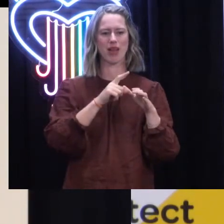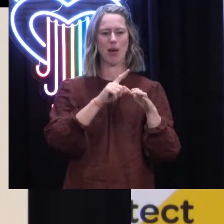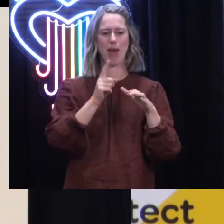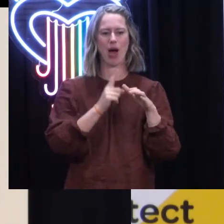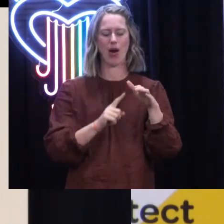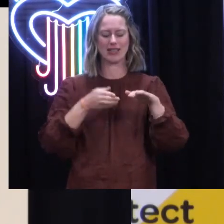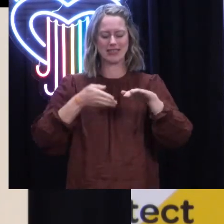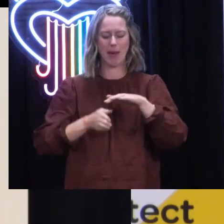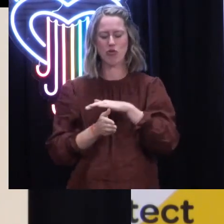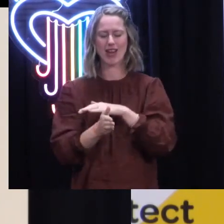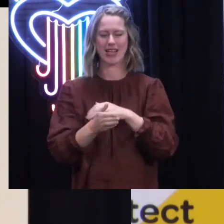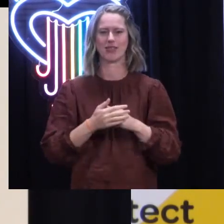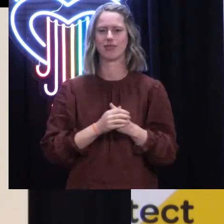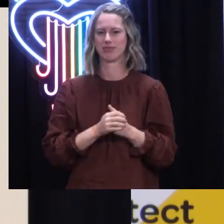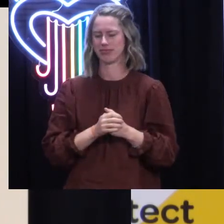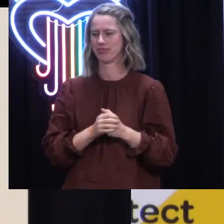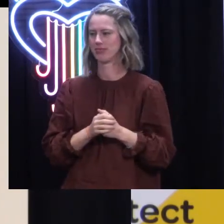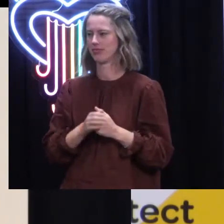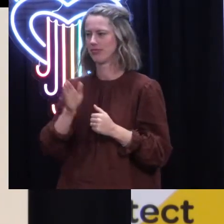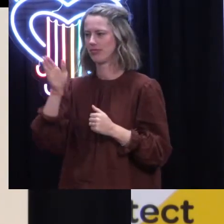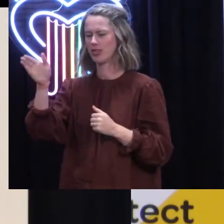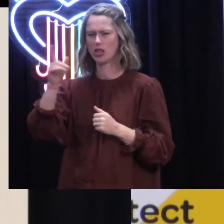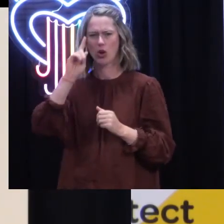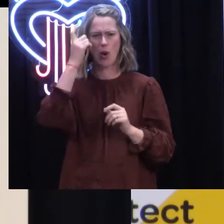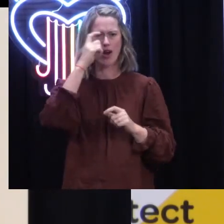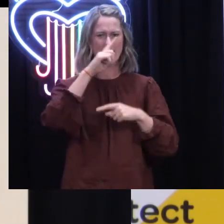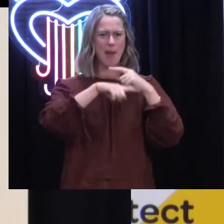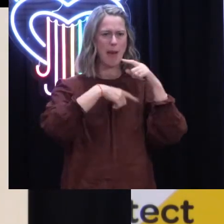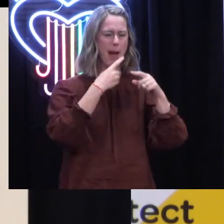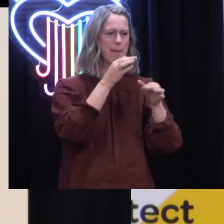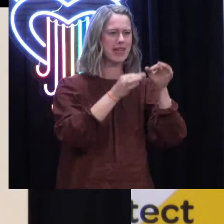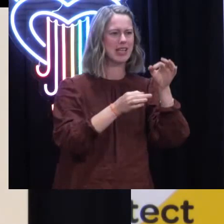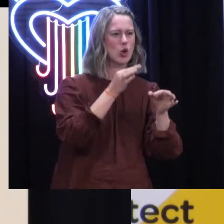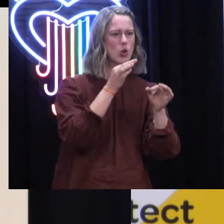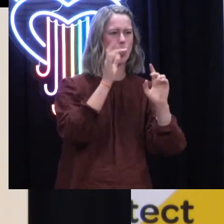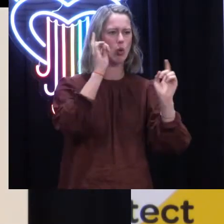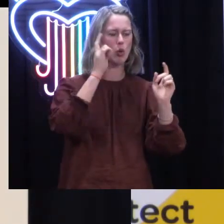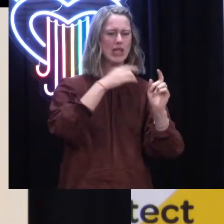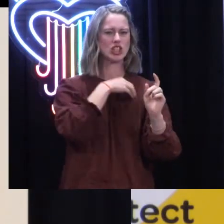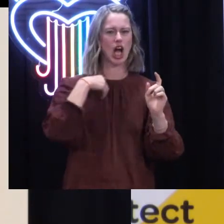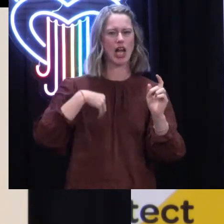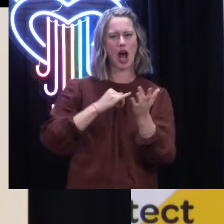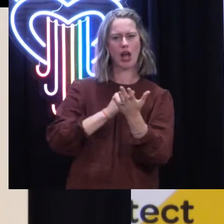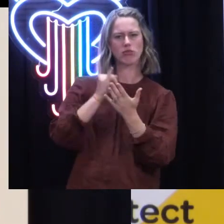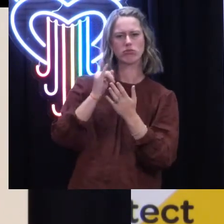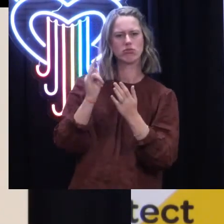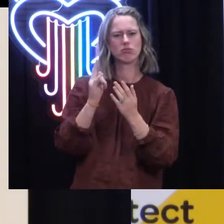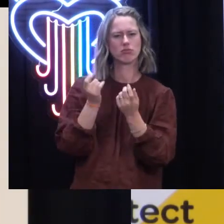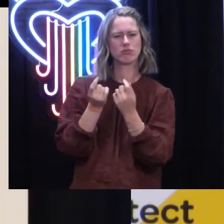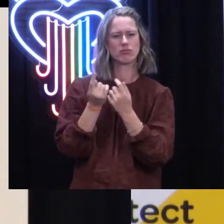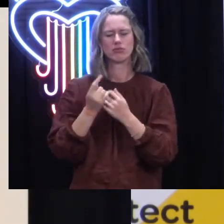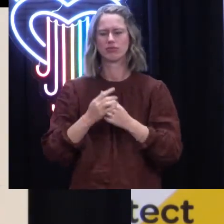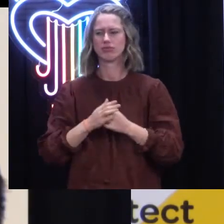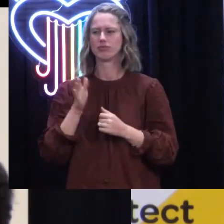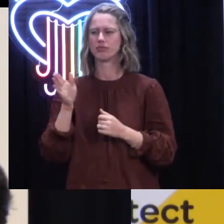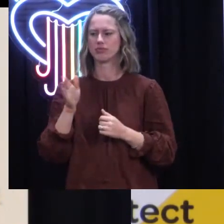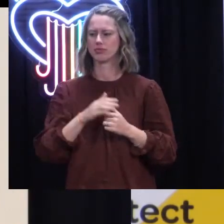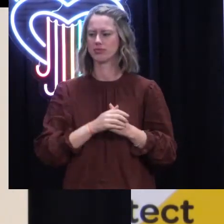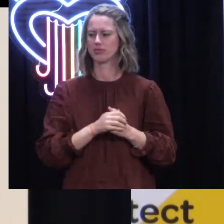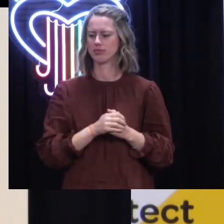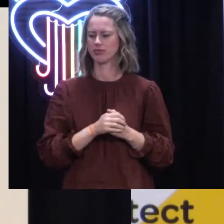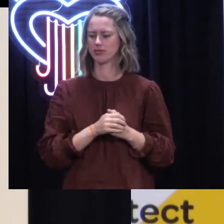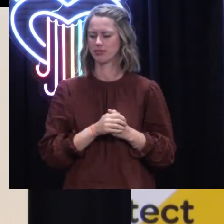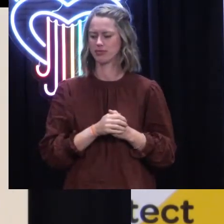Are you concerned that this is going to heighten geopolitical tensions? You know, China's already responded. So look, I would say that we